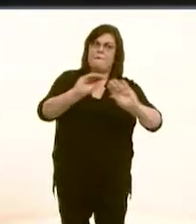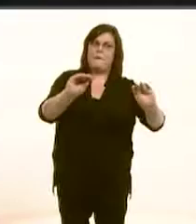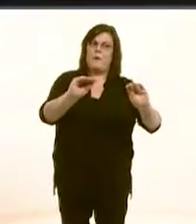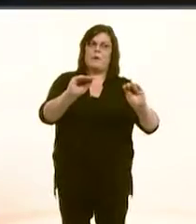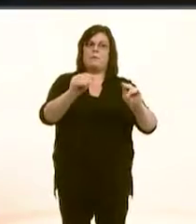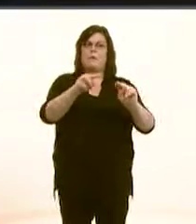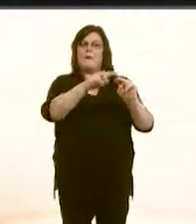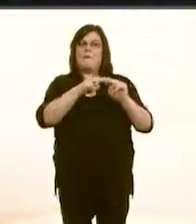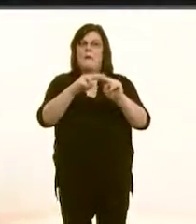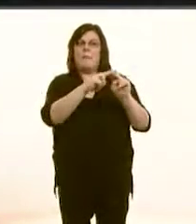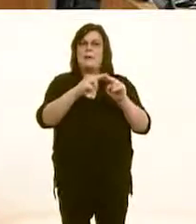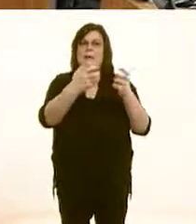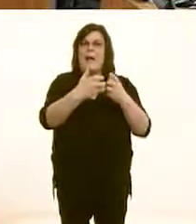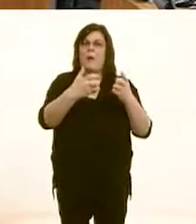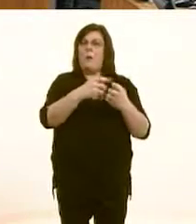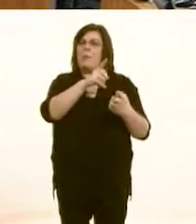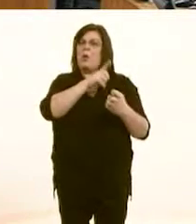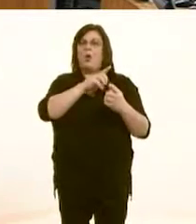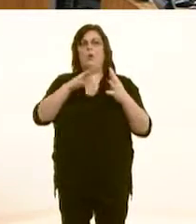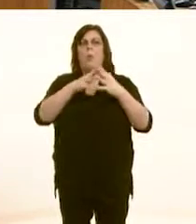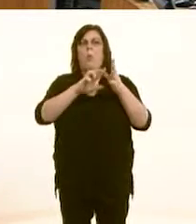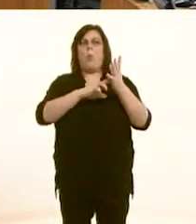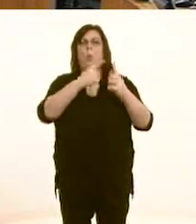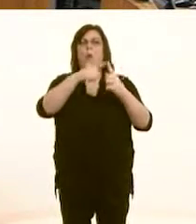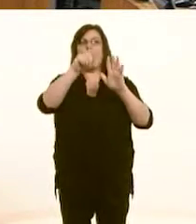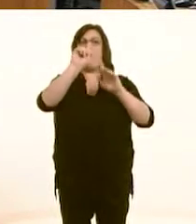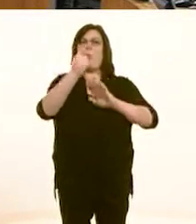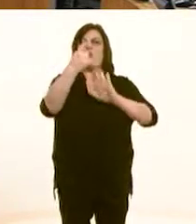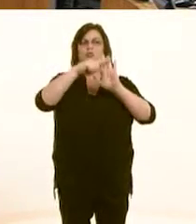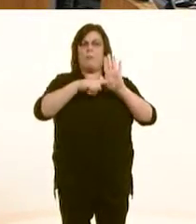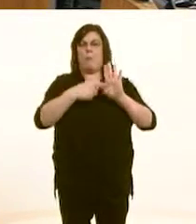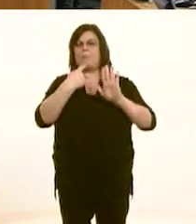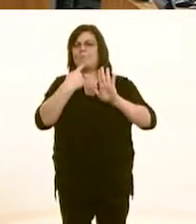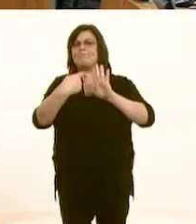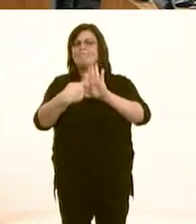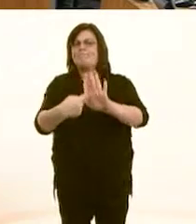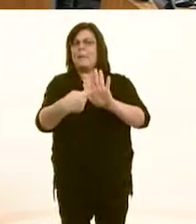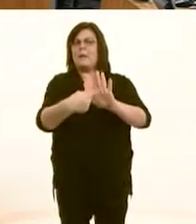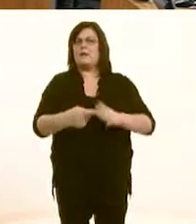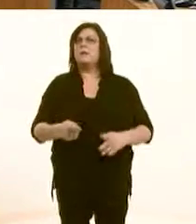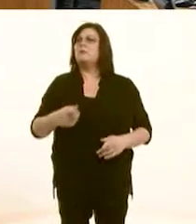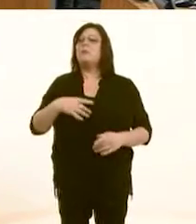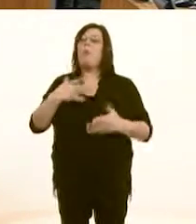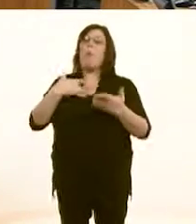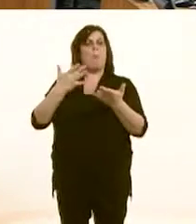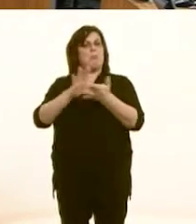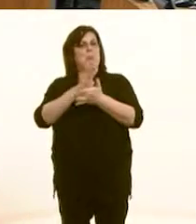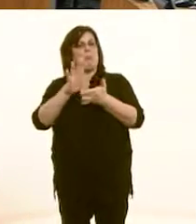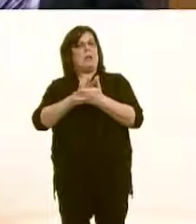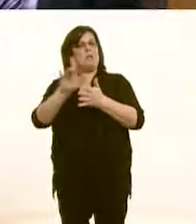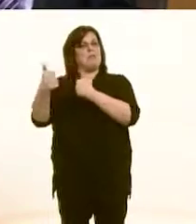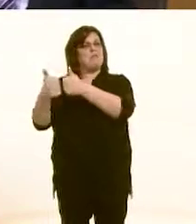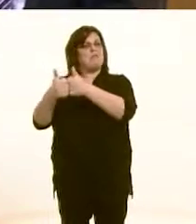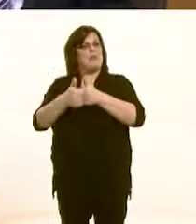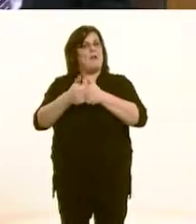highlighted in the Wave 1 report? Well, I'm glad to hear what the member said about supporting Flying Start, even though this is an